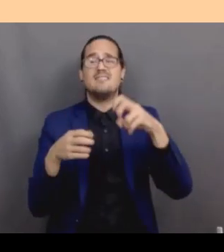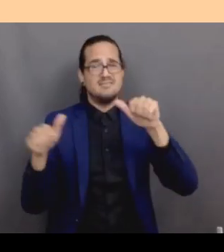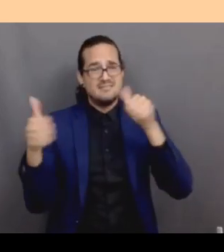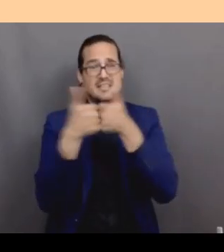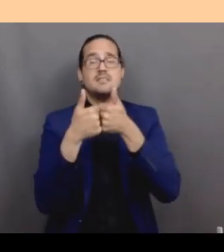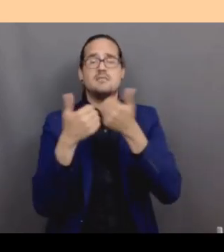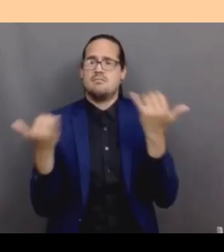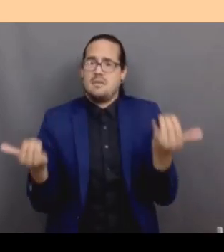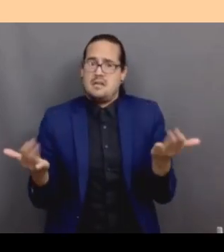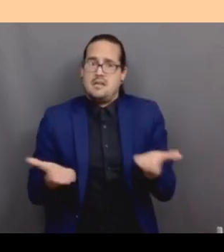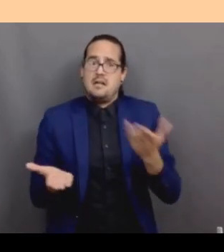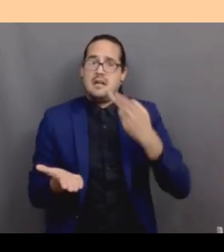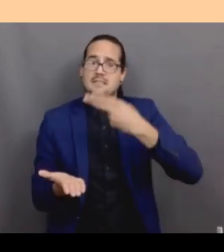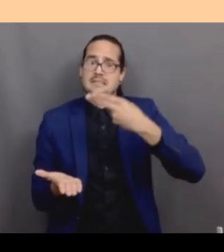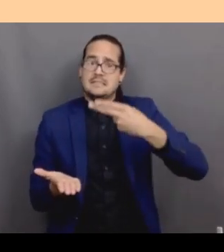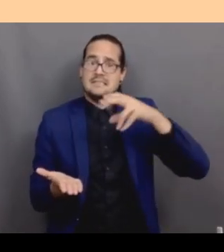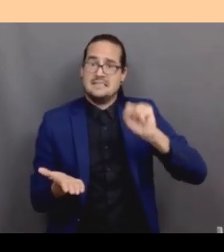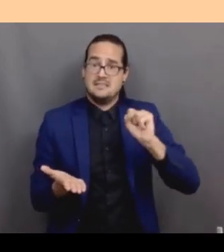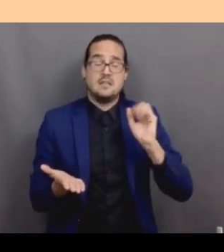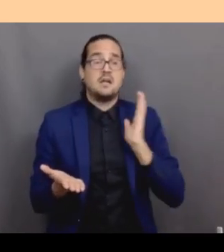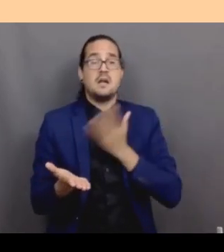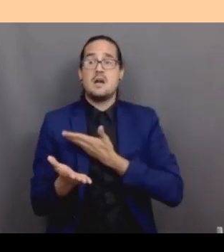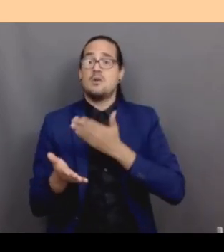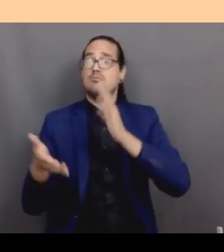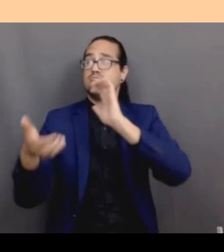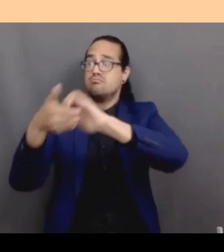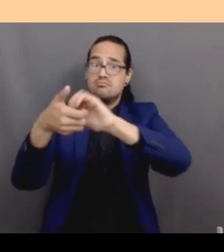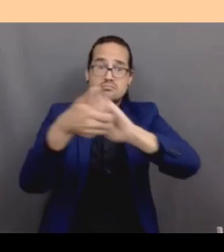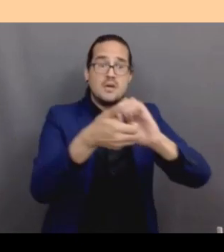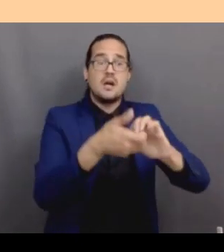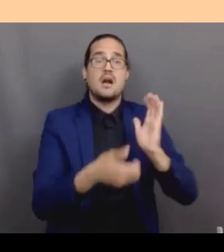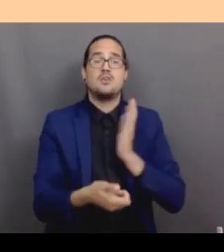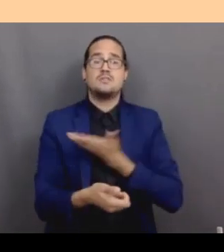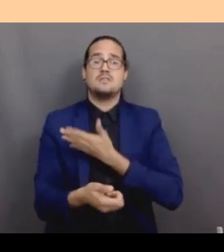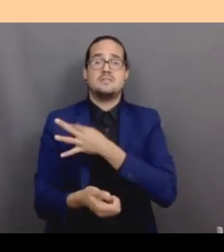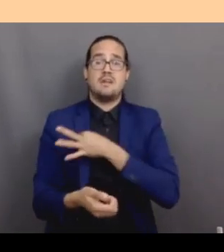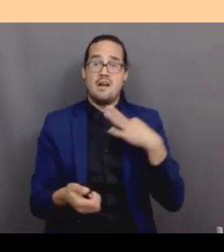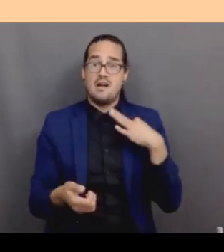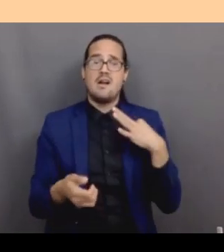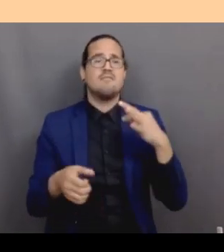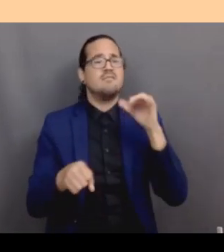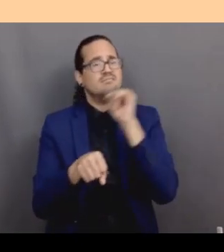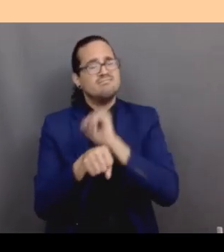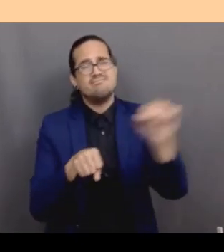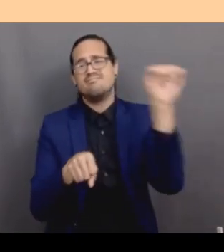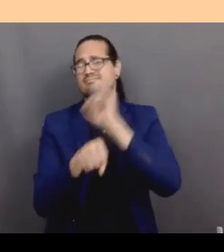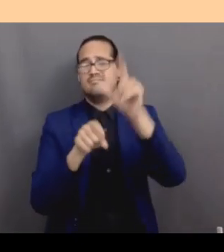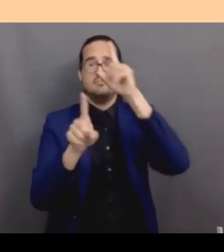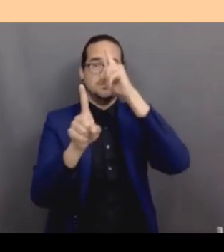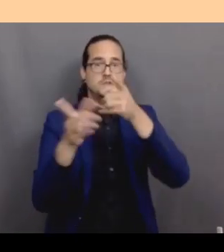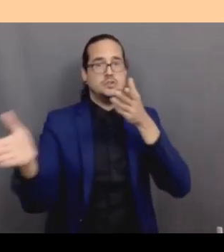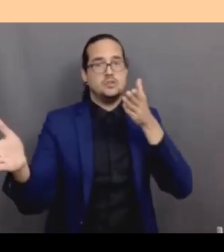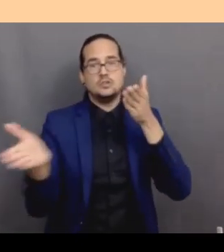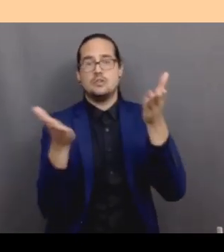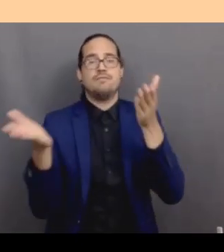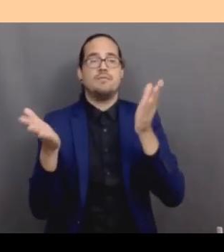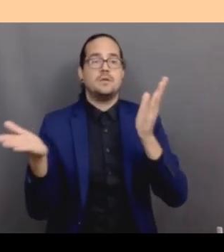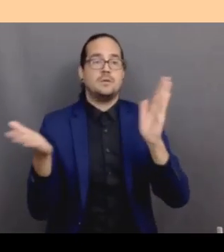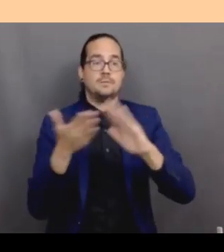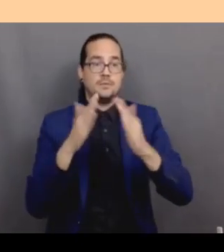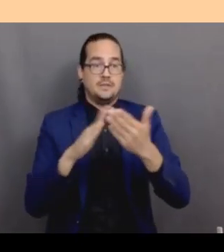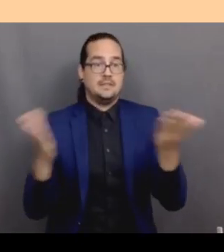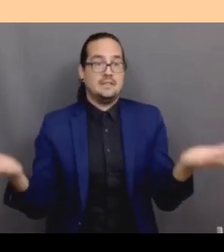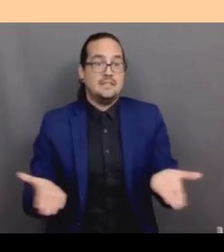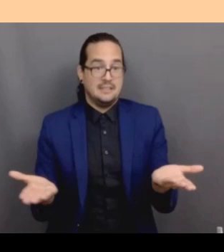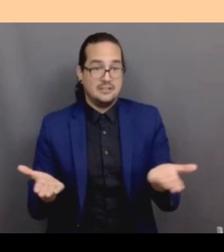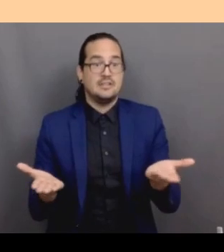community remain committed to service to our community and committed to the vision of our equity strategic plan. During these times, we